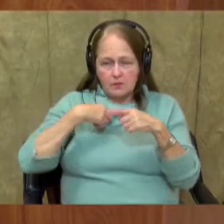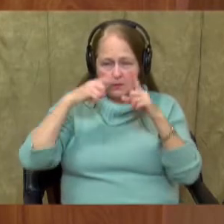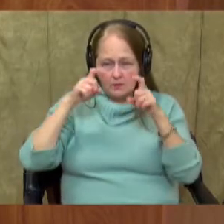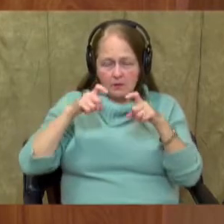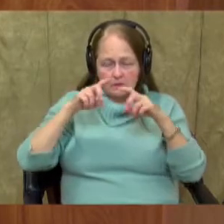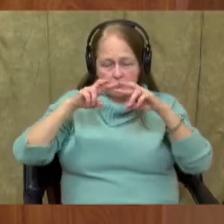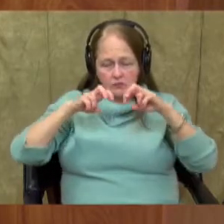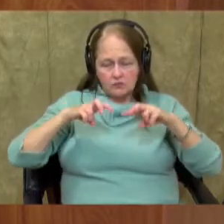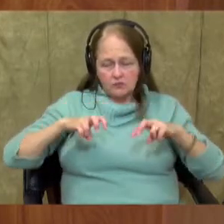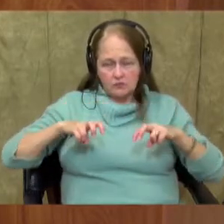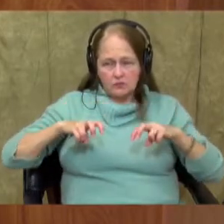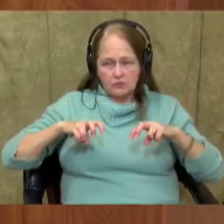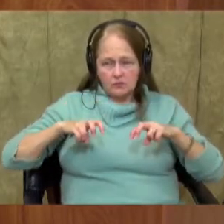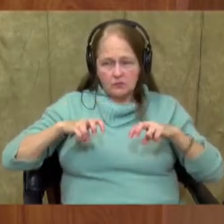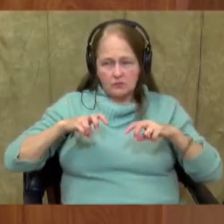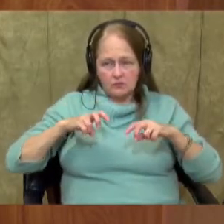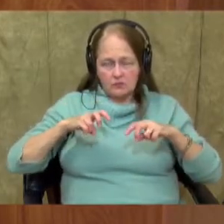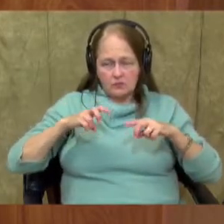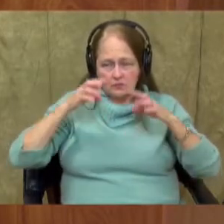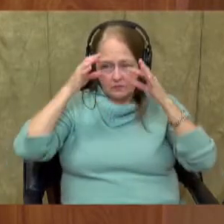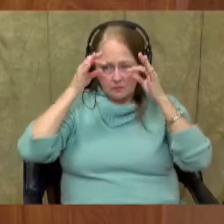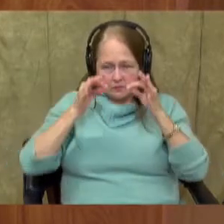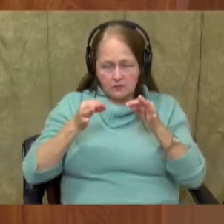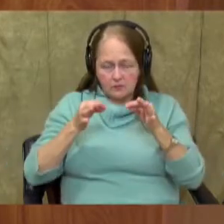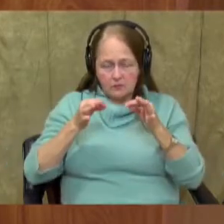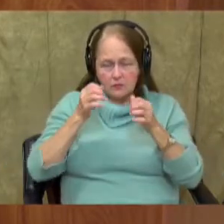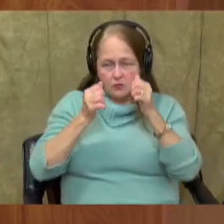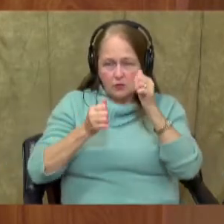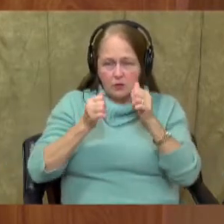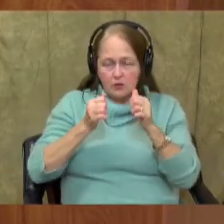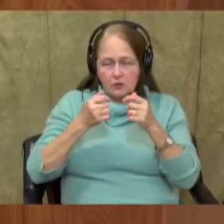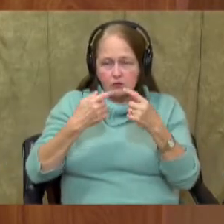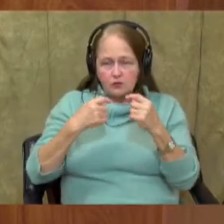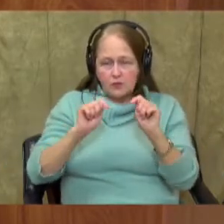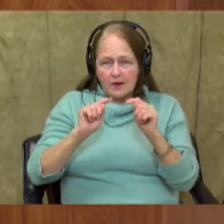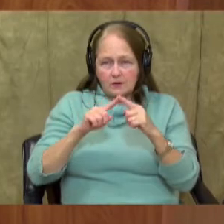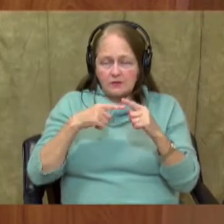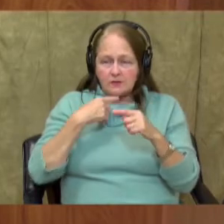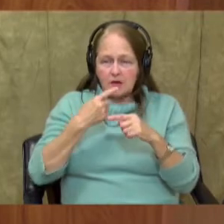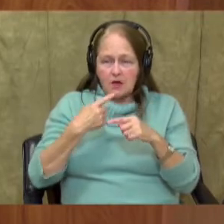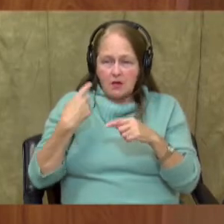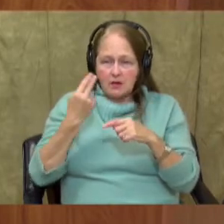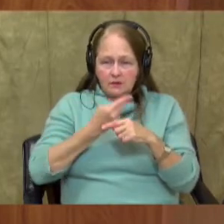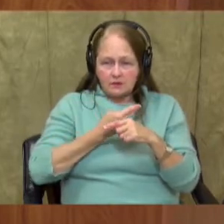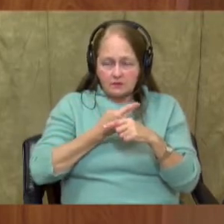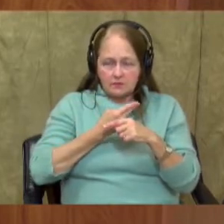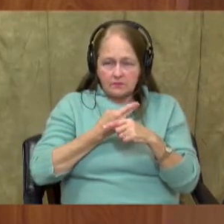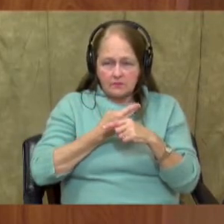decipher or decide what they're trying to tell us.